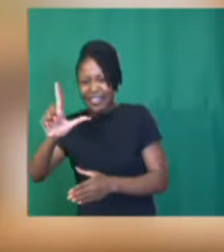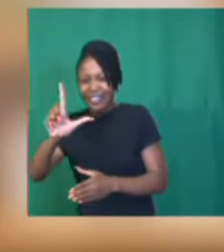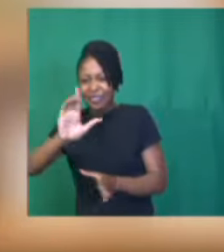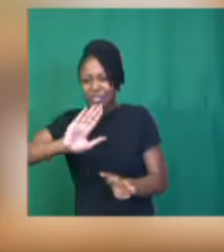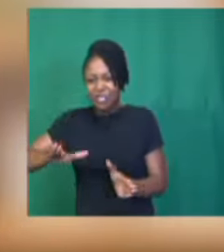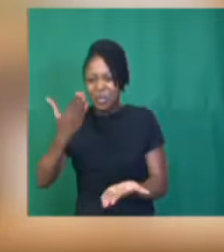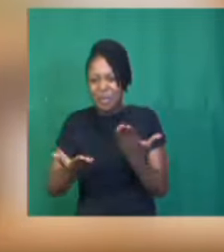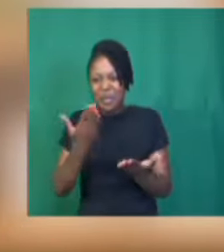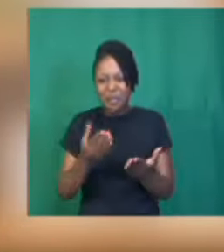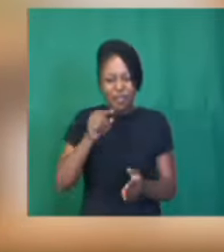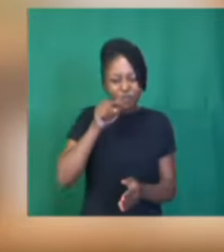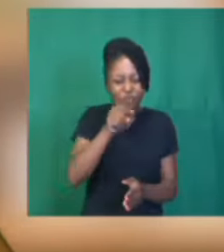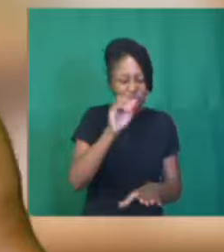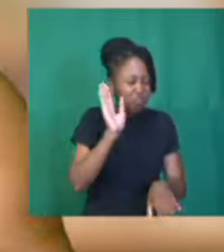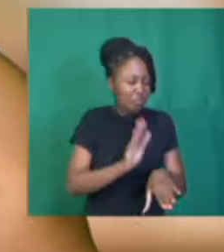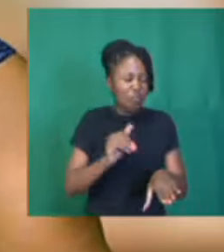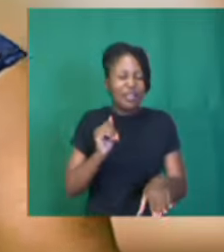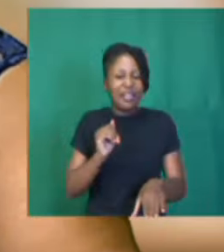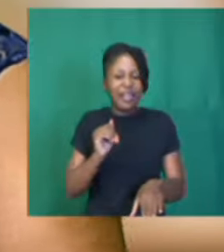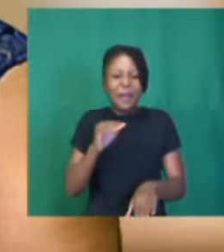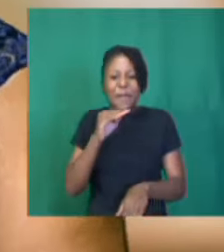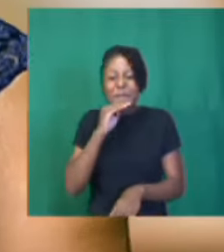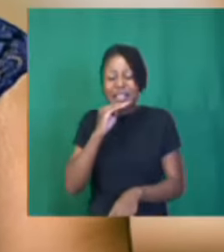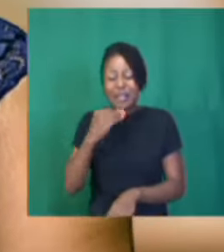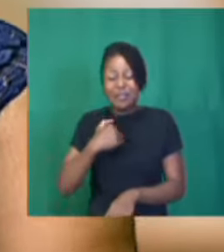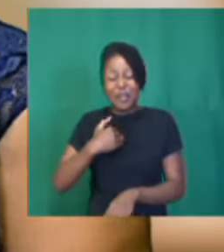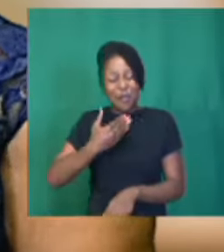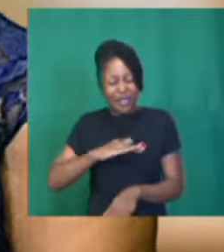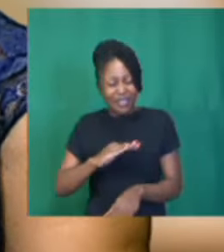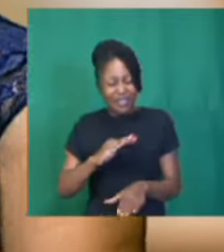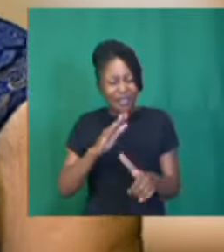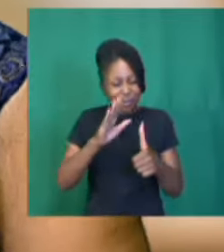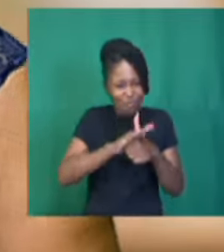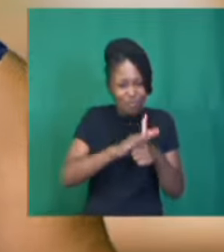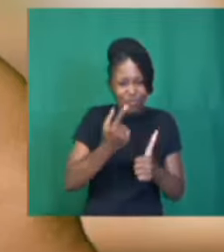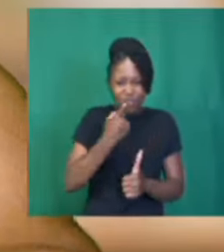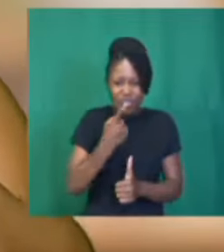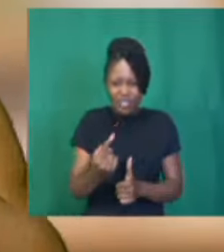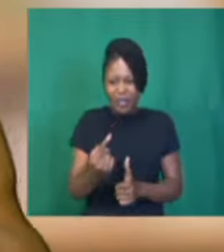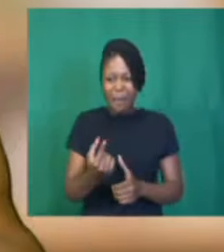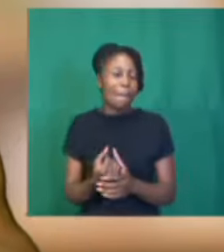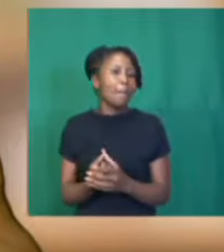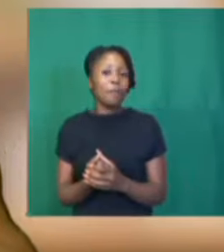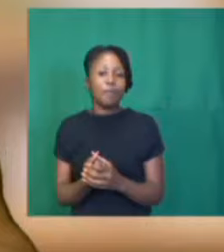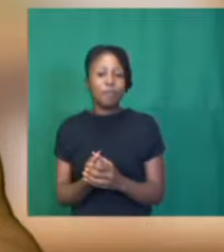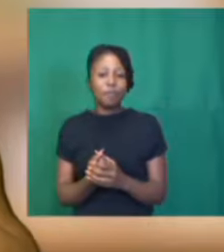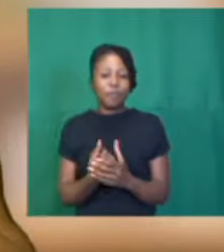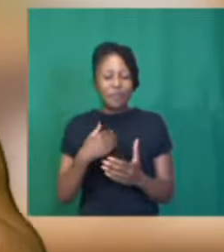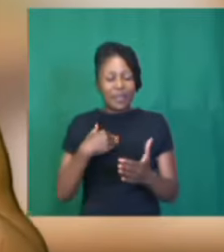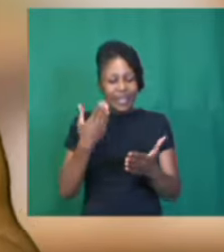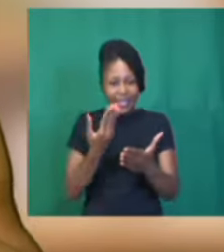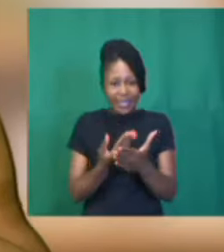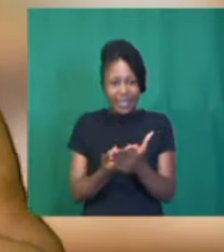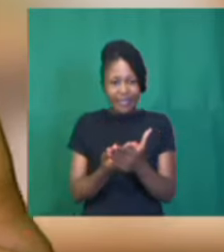actually what I wanted to highlight on briefly on tips of answering. Let us move forward to the second part, which is one